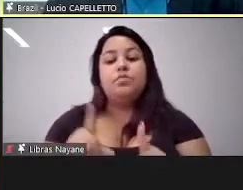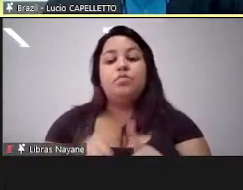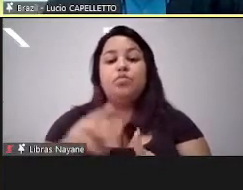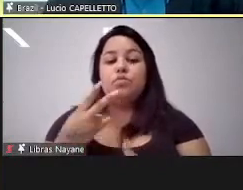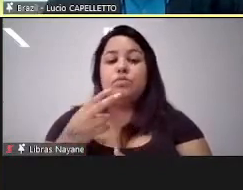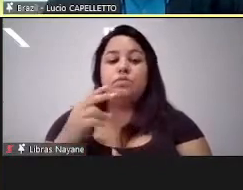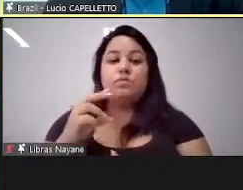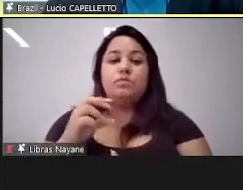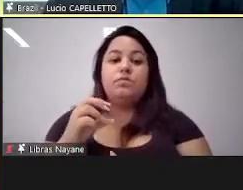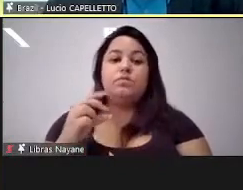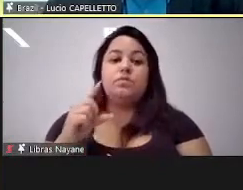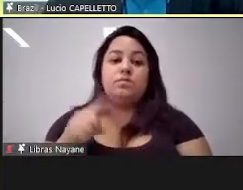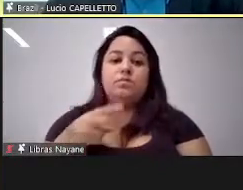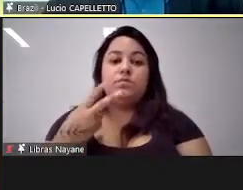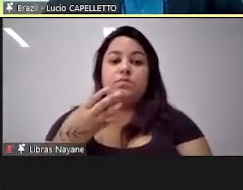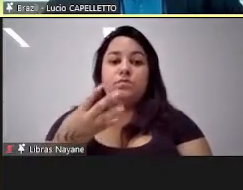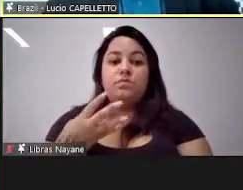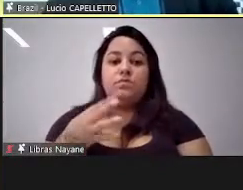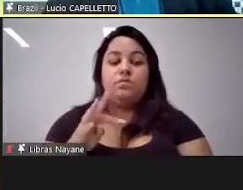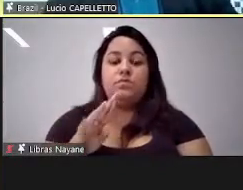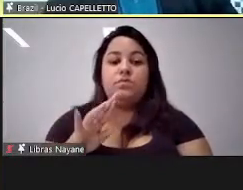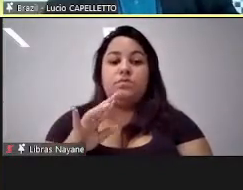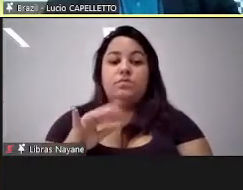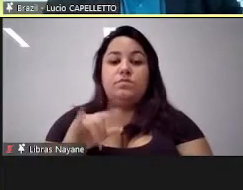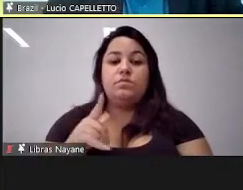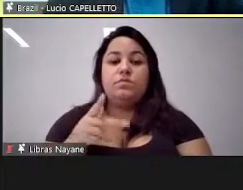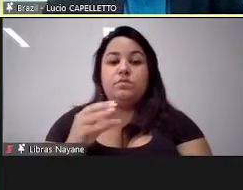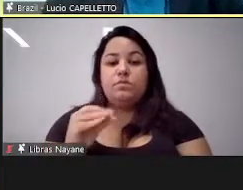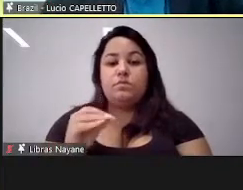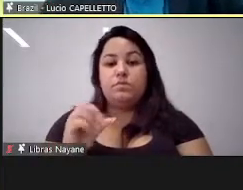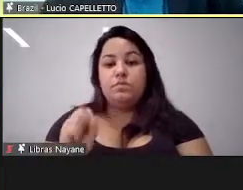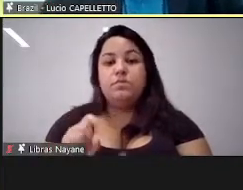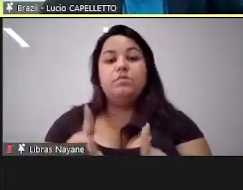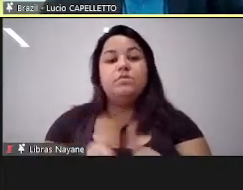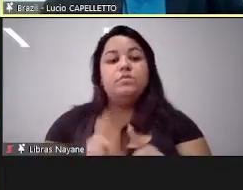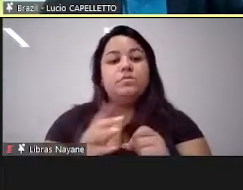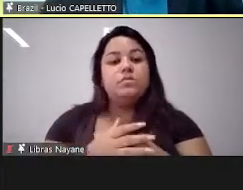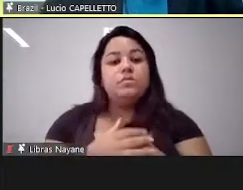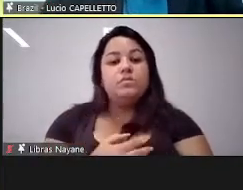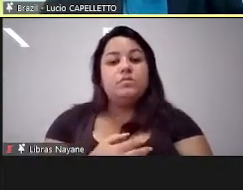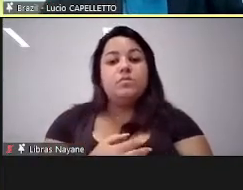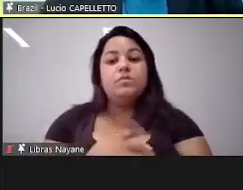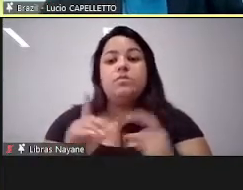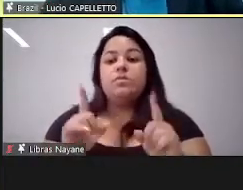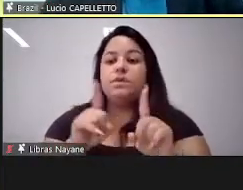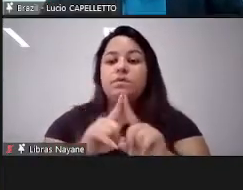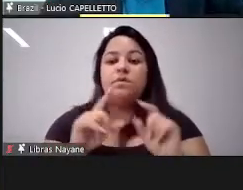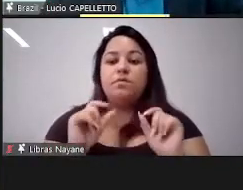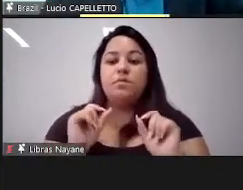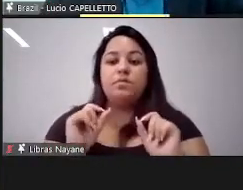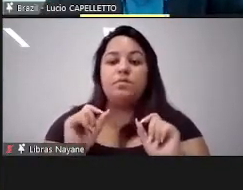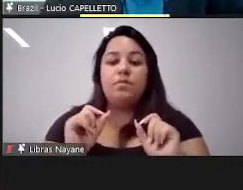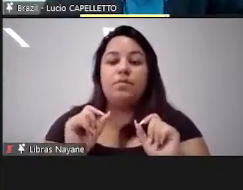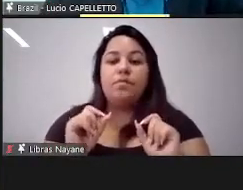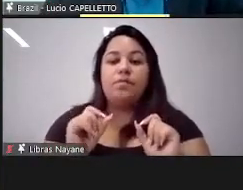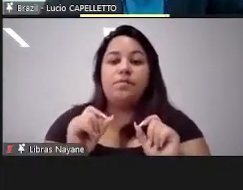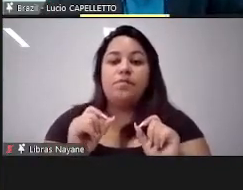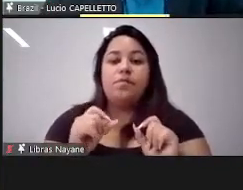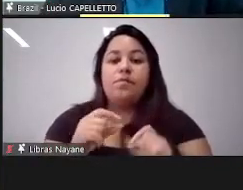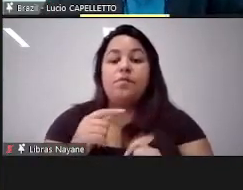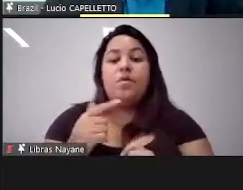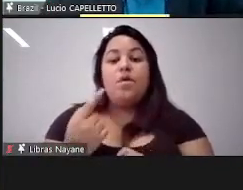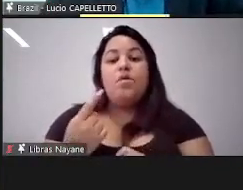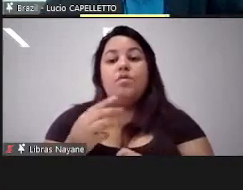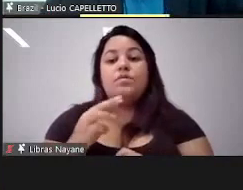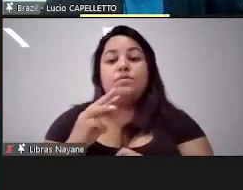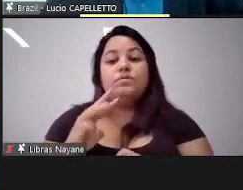the supervision of Previc. If we think about the listed companies or the